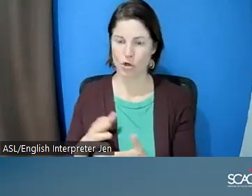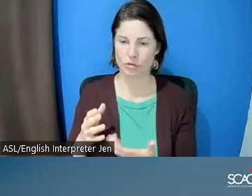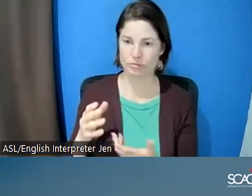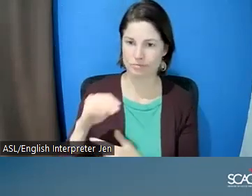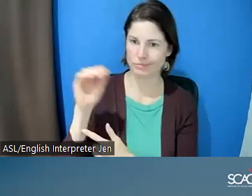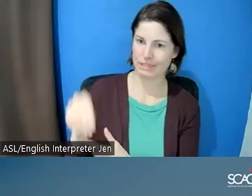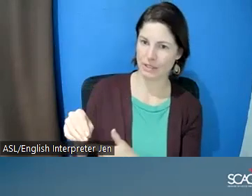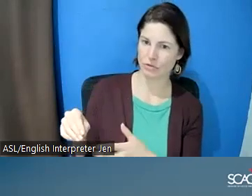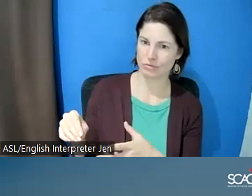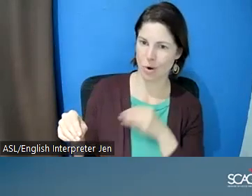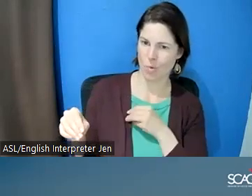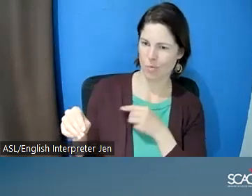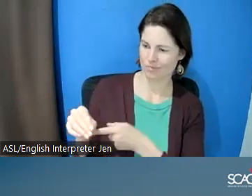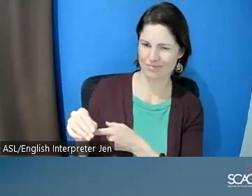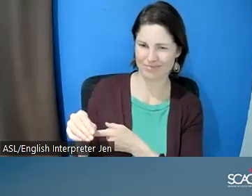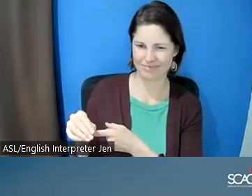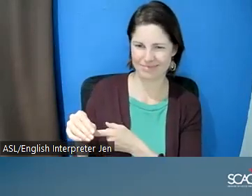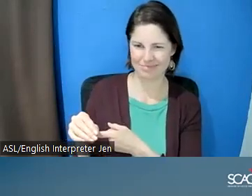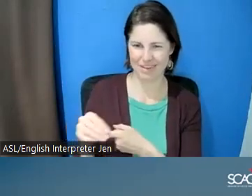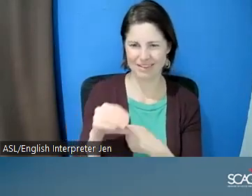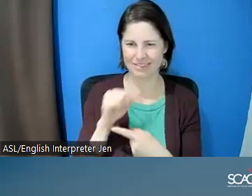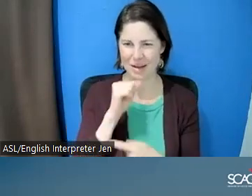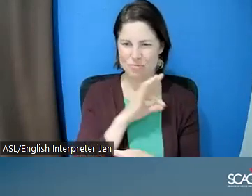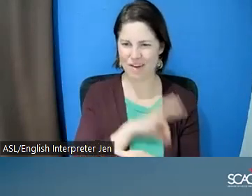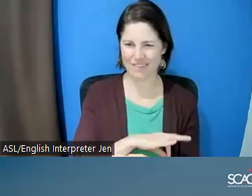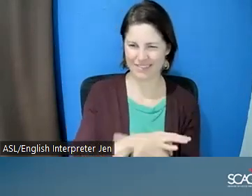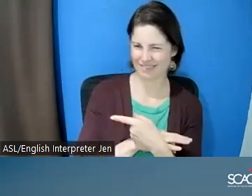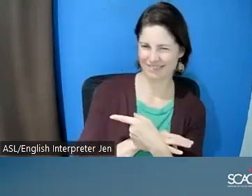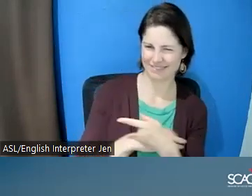it, what should the answer to that question be?